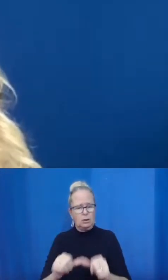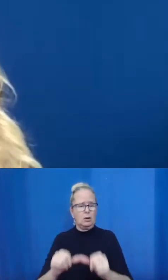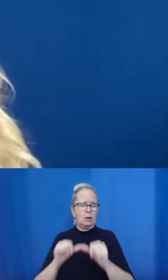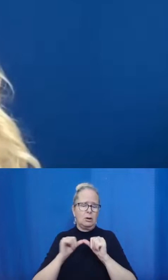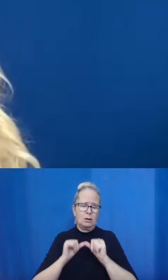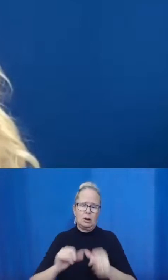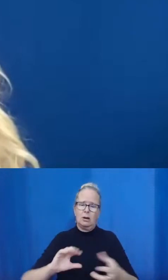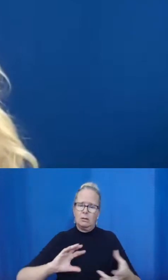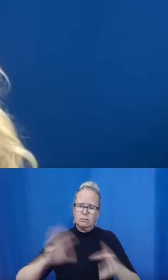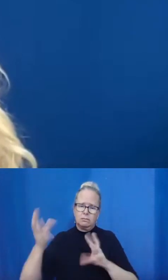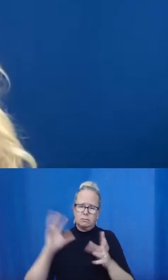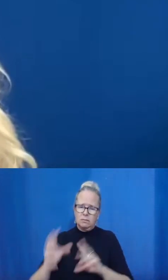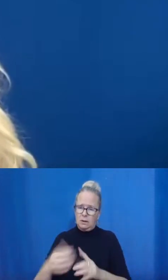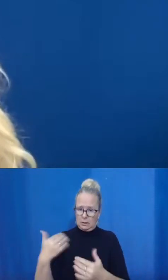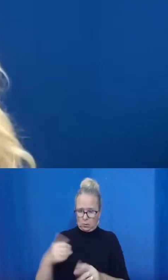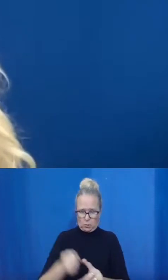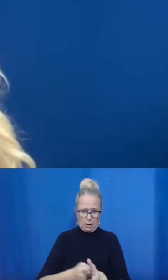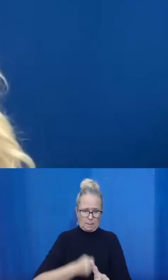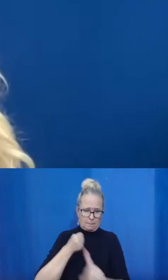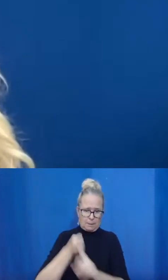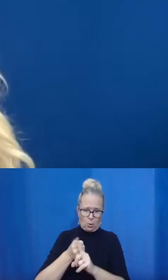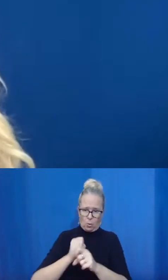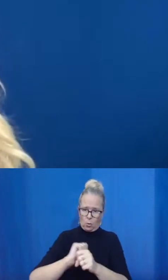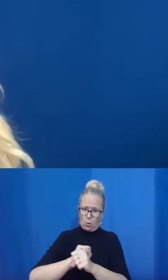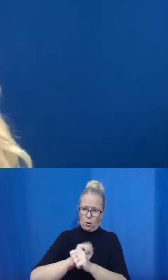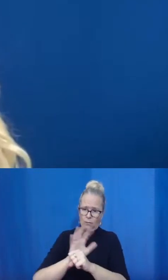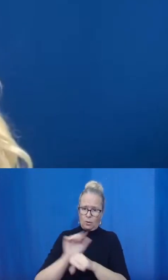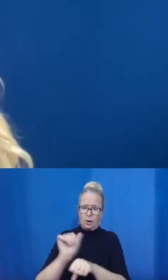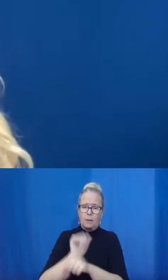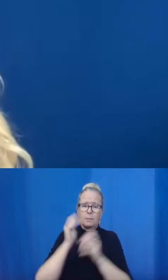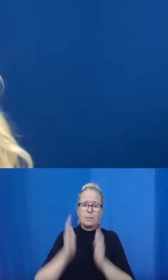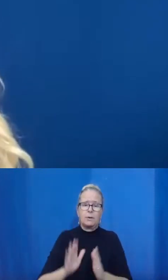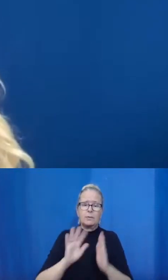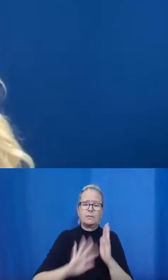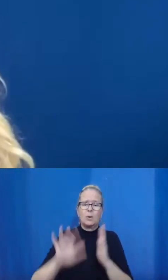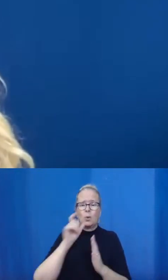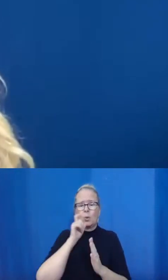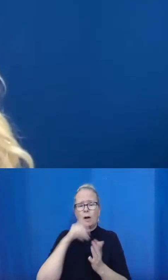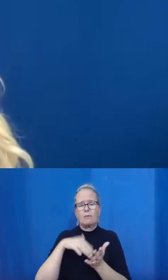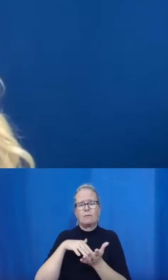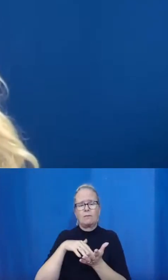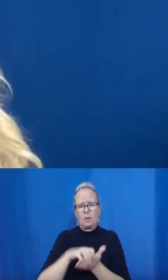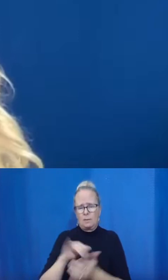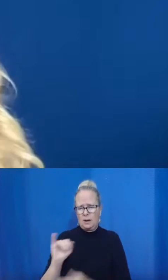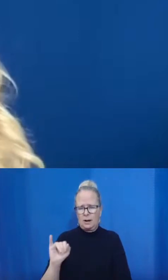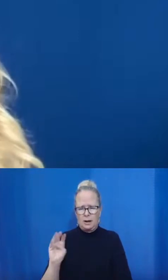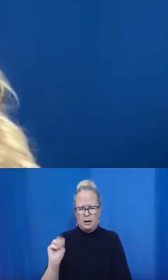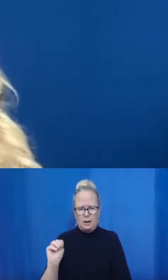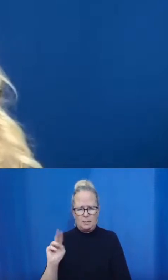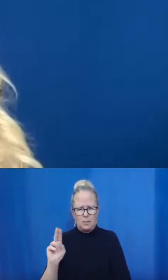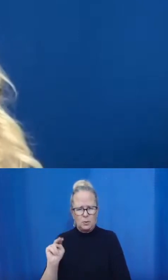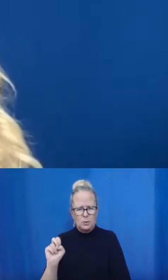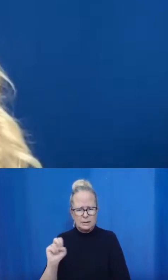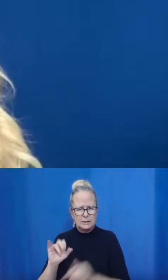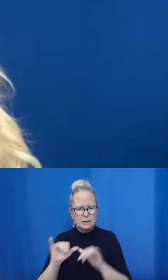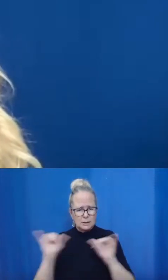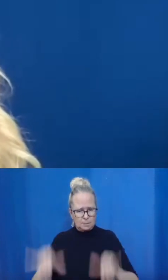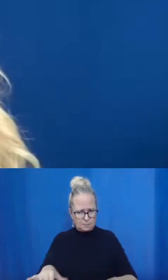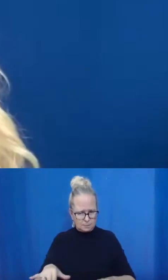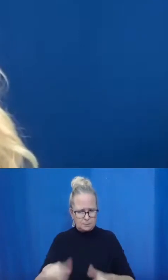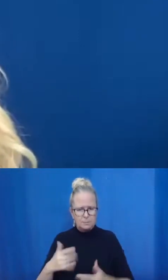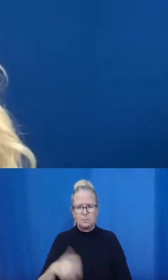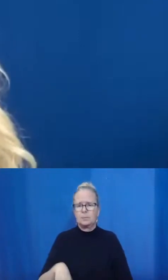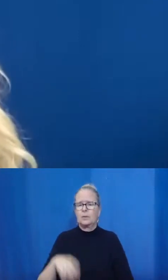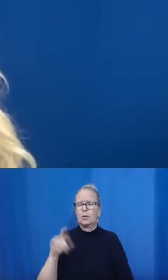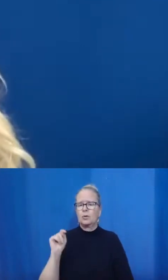medically suppressing the immune system for the overall health of themselves, their loved ones, or their patients. This group of individuals are